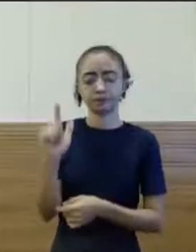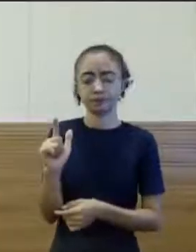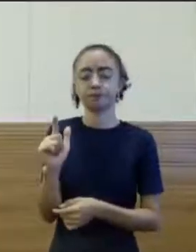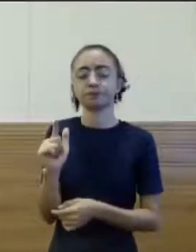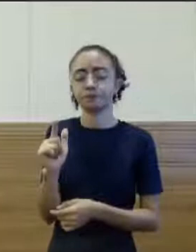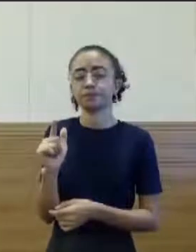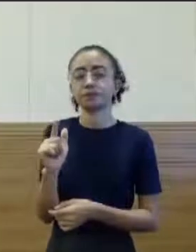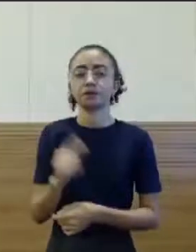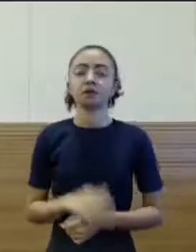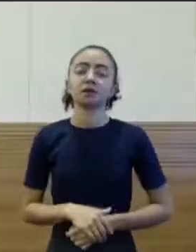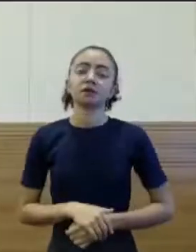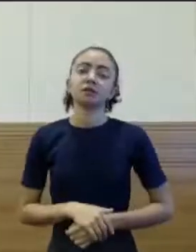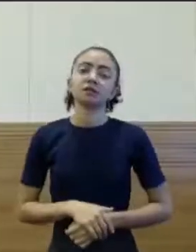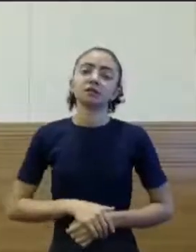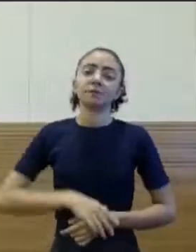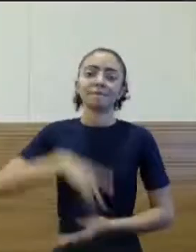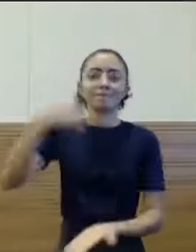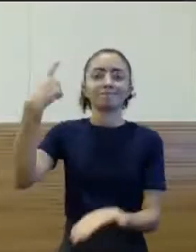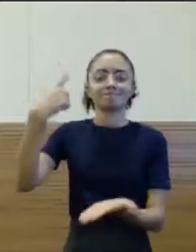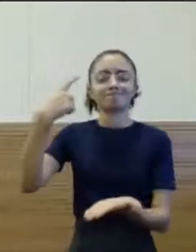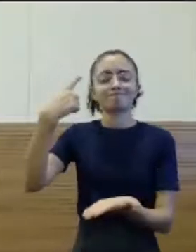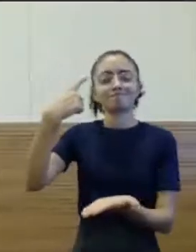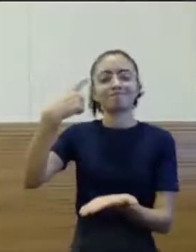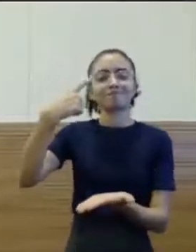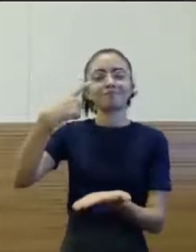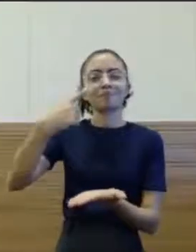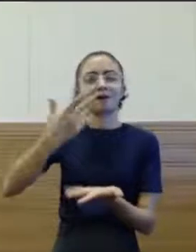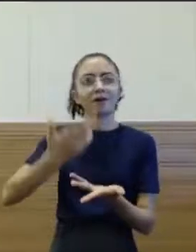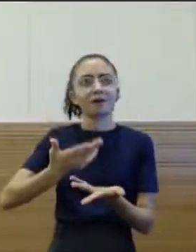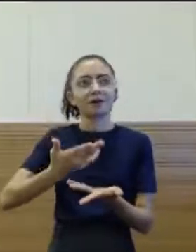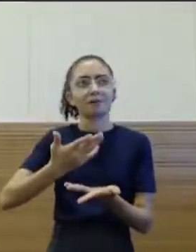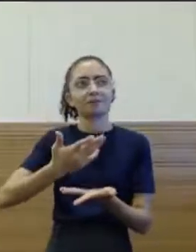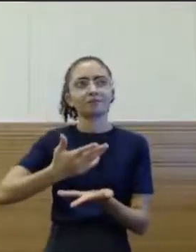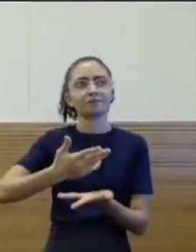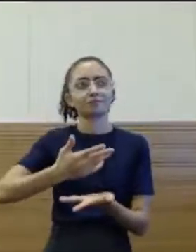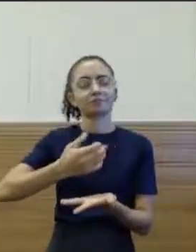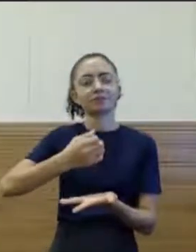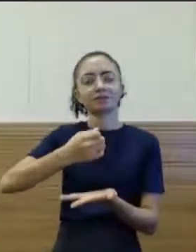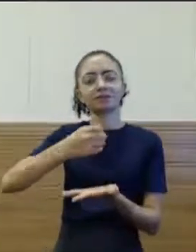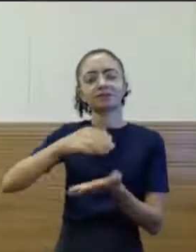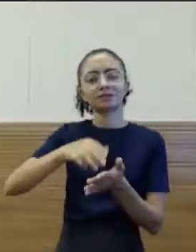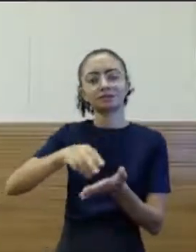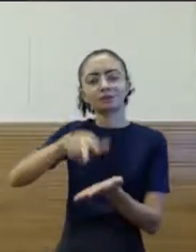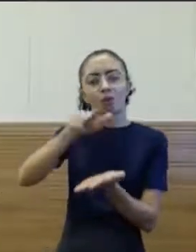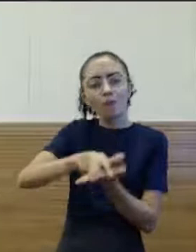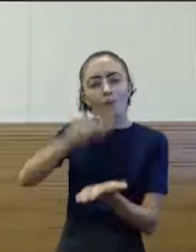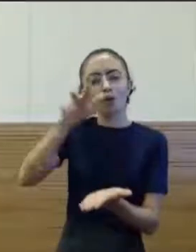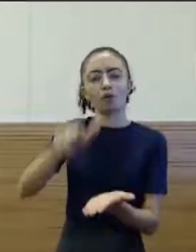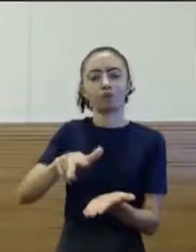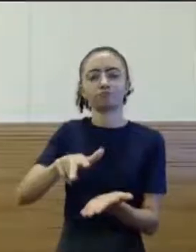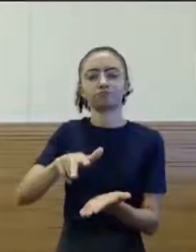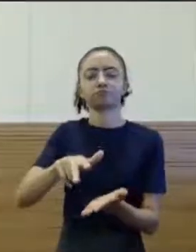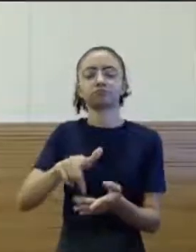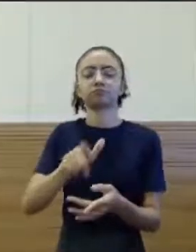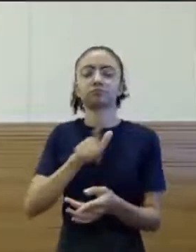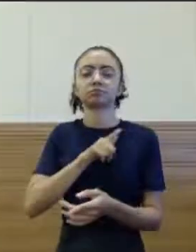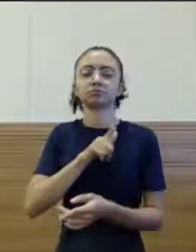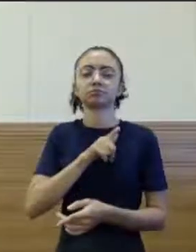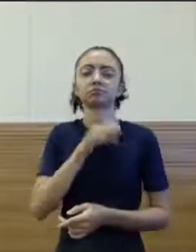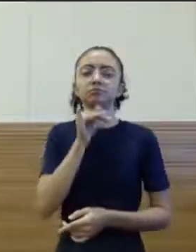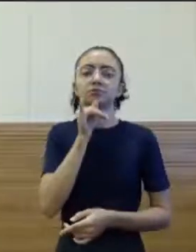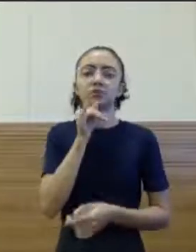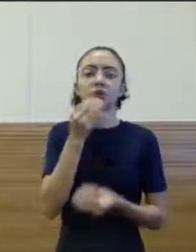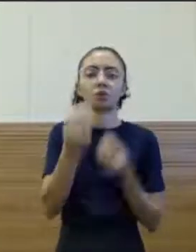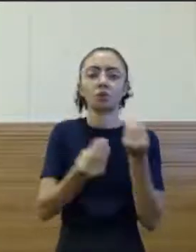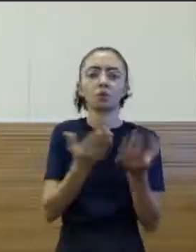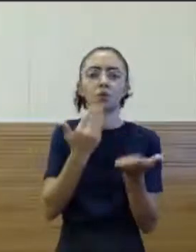that that confirm this increase of consumption of ultra processed foods. Here we have data of